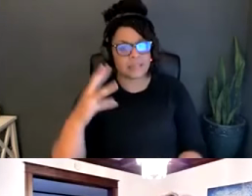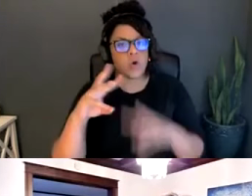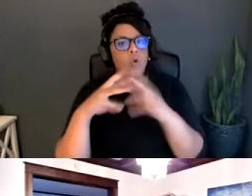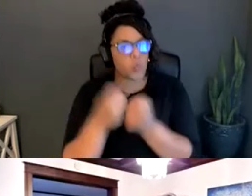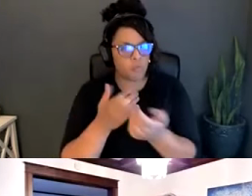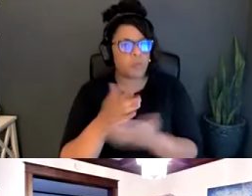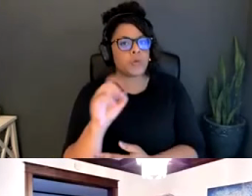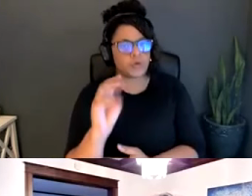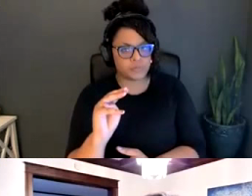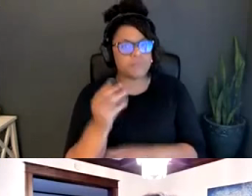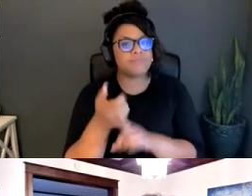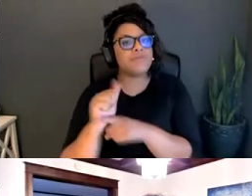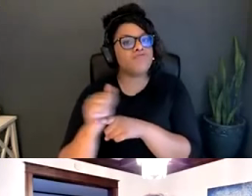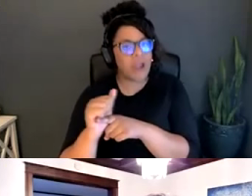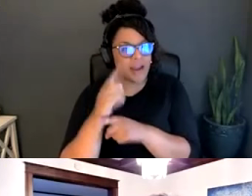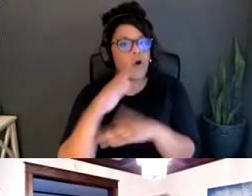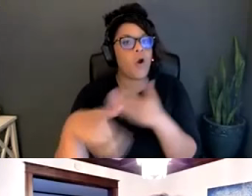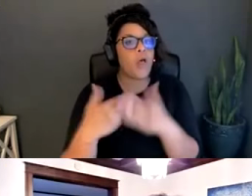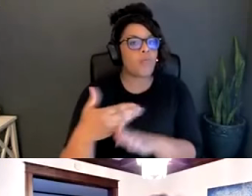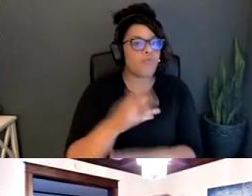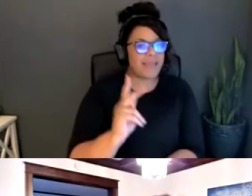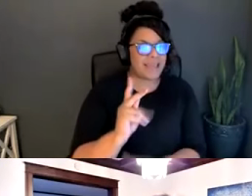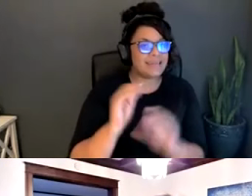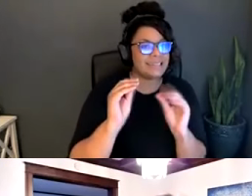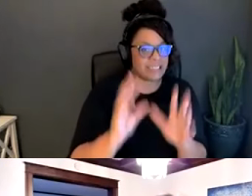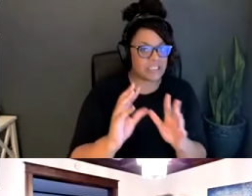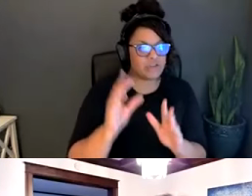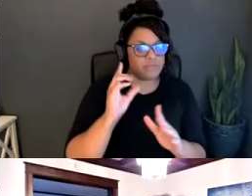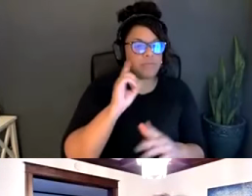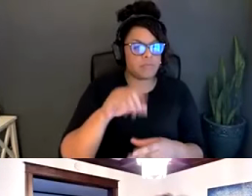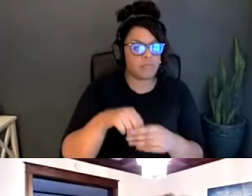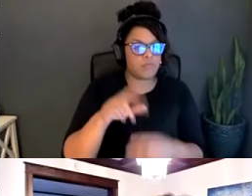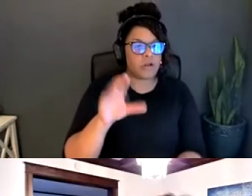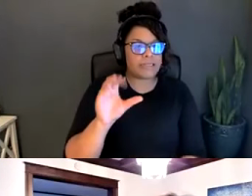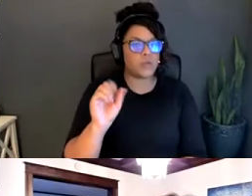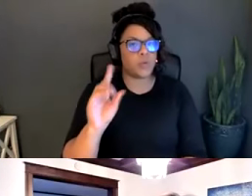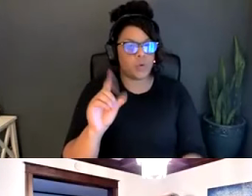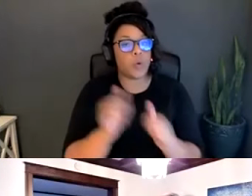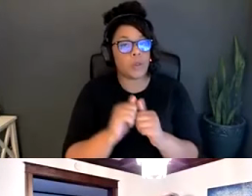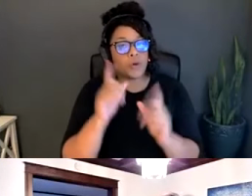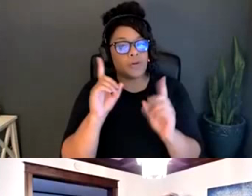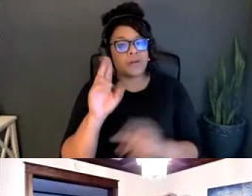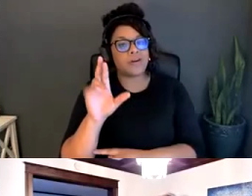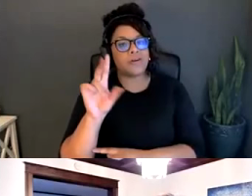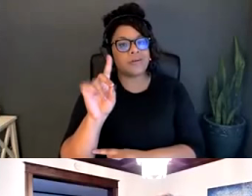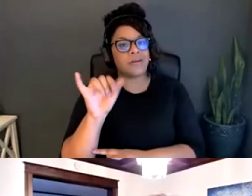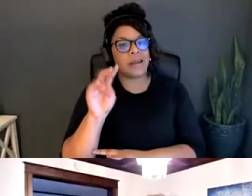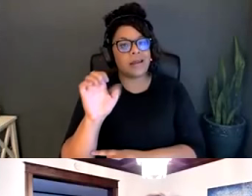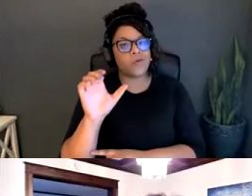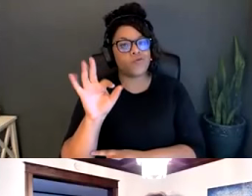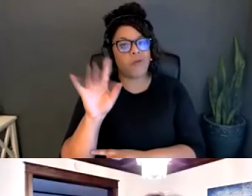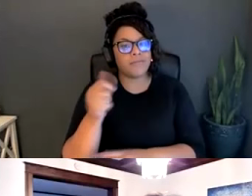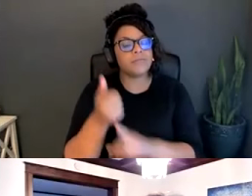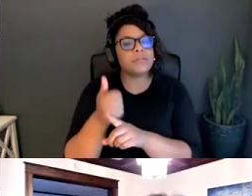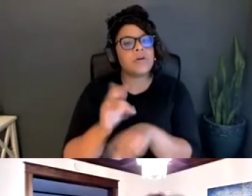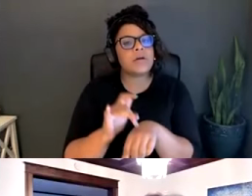Zoom, and it's a training for all pre-K teachers in the Rochester City School District with Dr. Diane Kraft. Diane is a national early